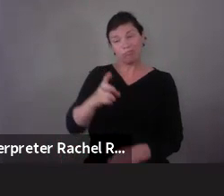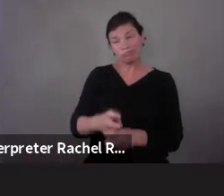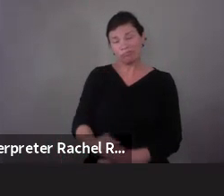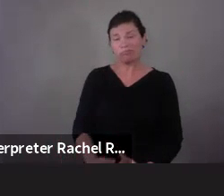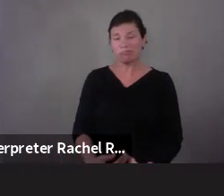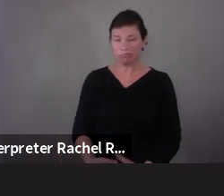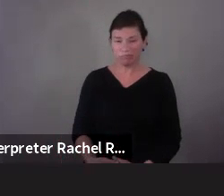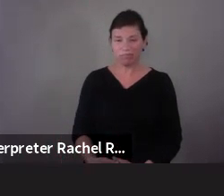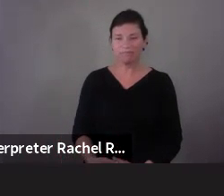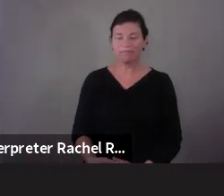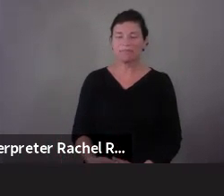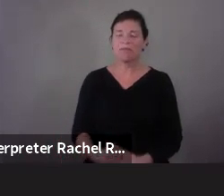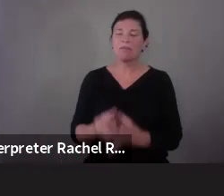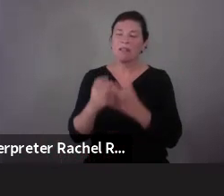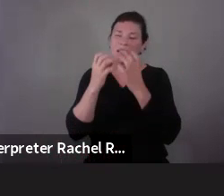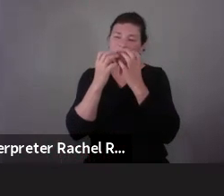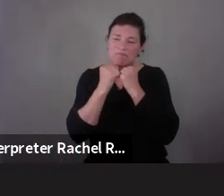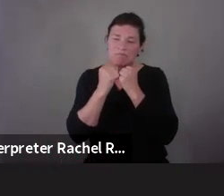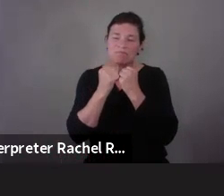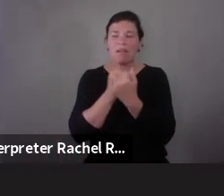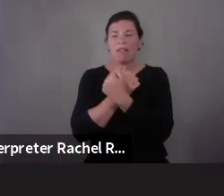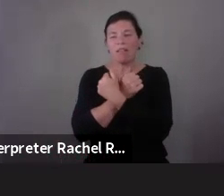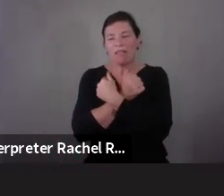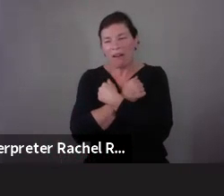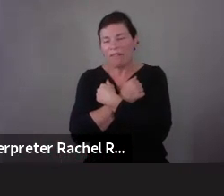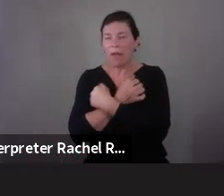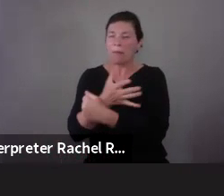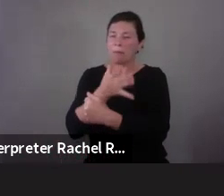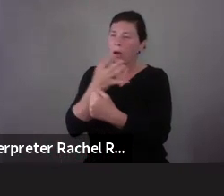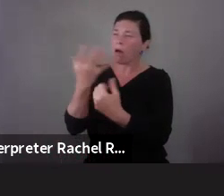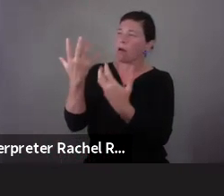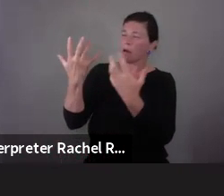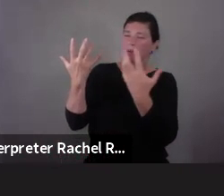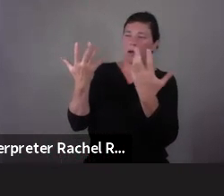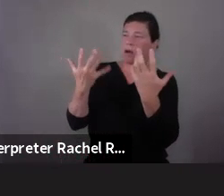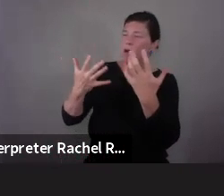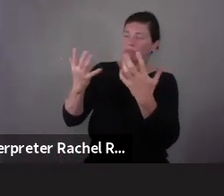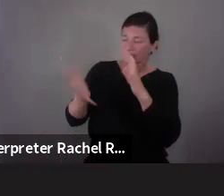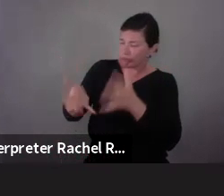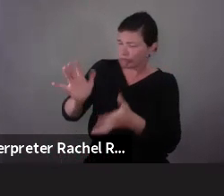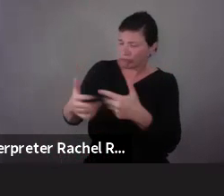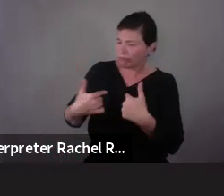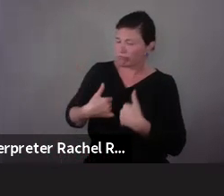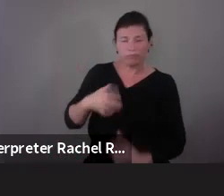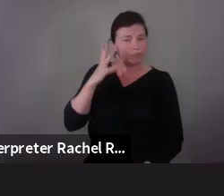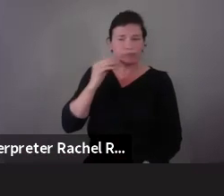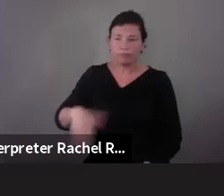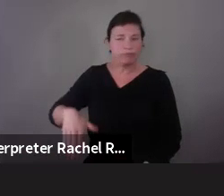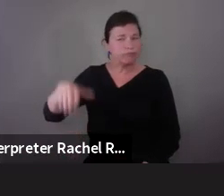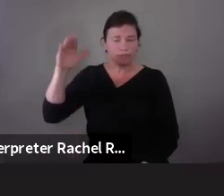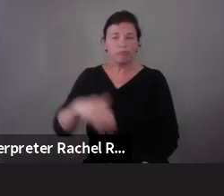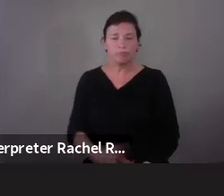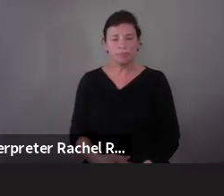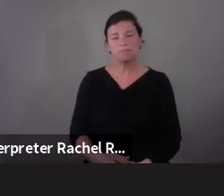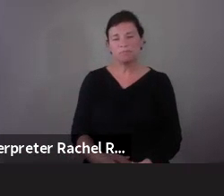I didn't really experience the tender, loving part. growing up. That had